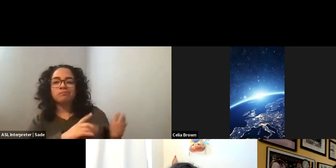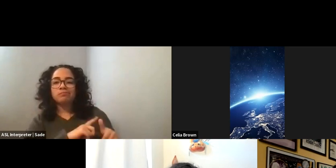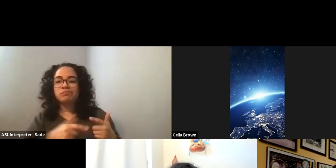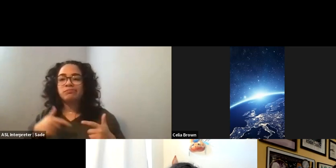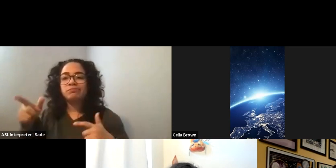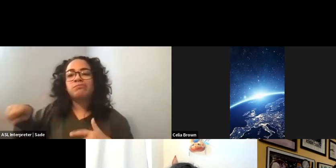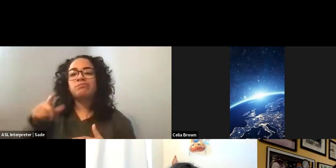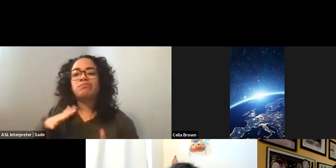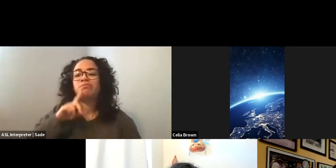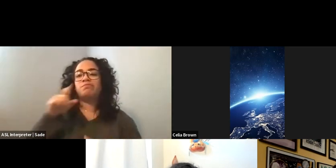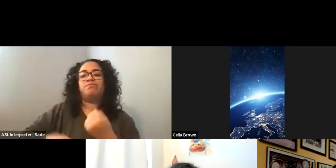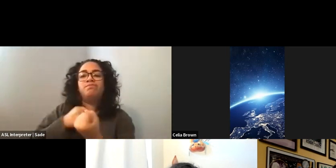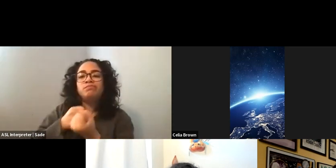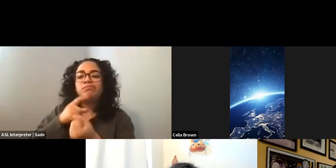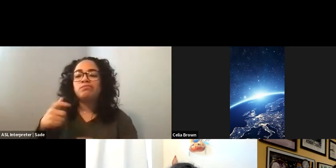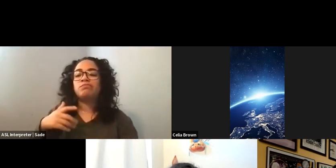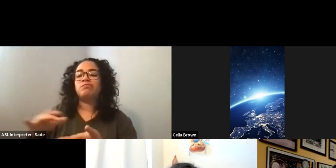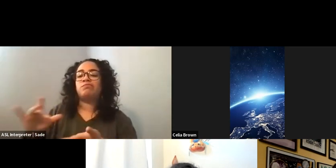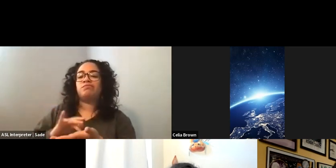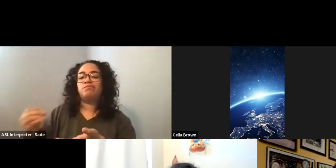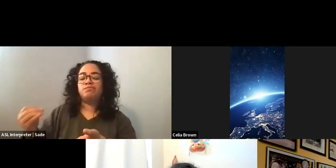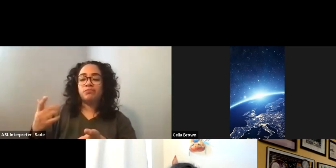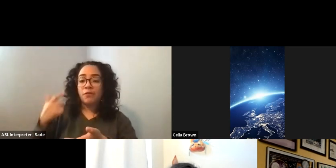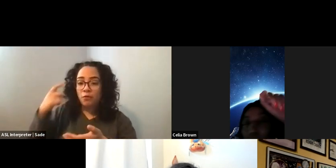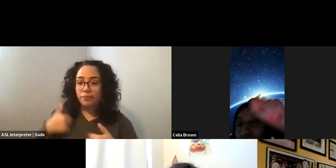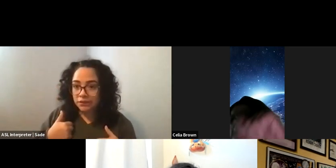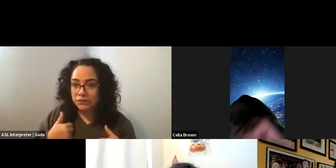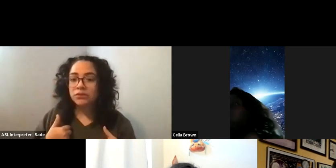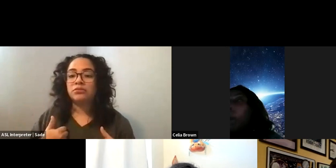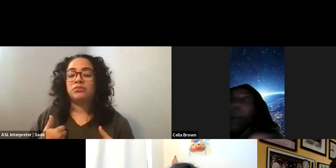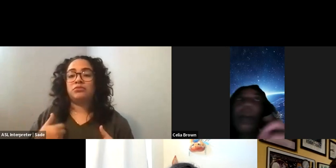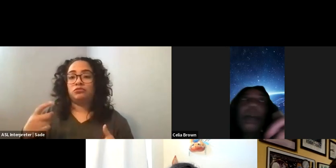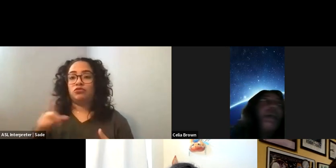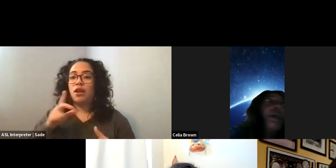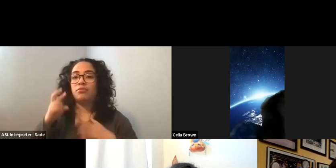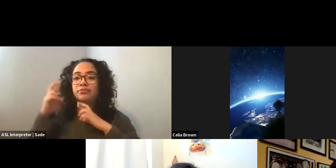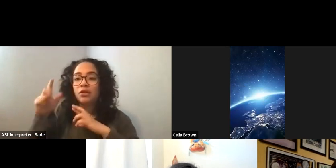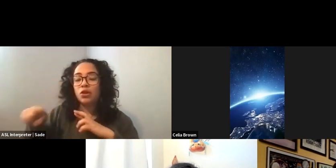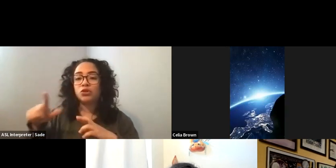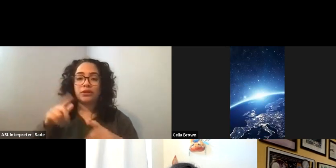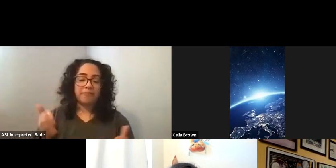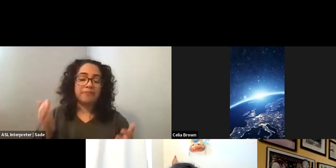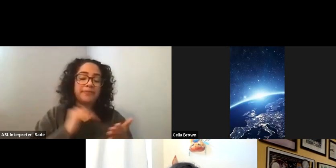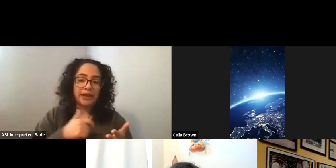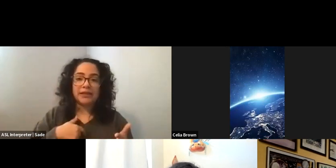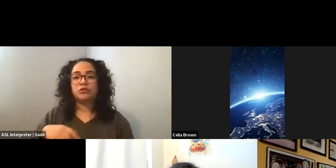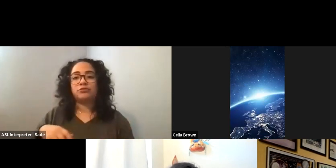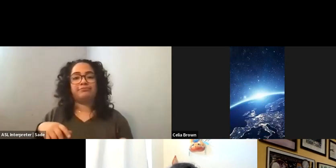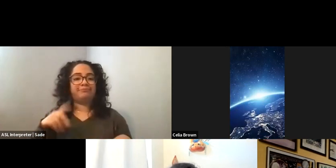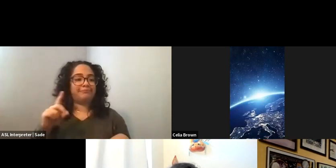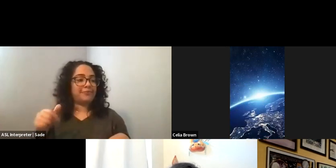The last thing I'll name is just being situated in disability justice spaces, learning from folks like Talila